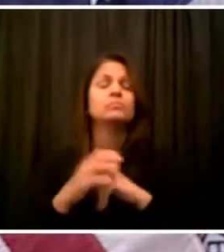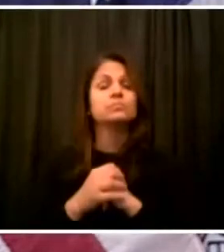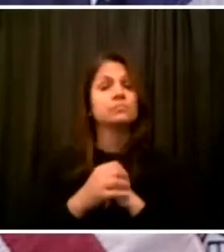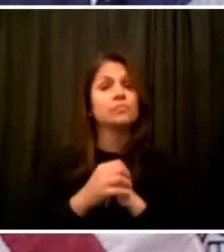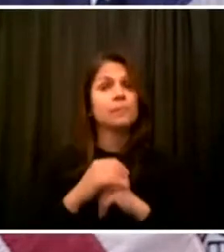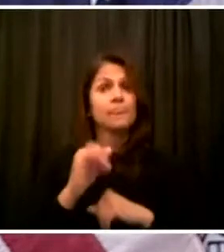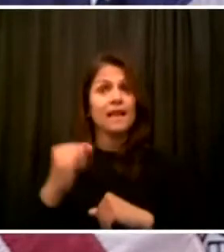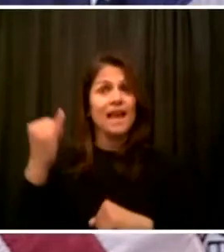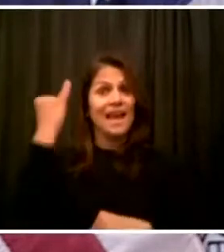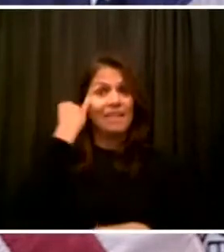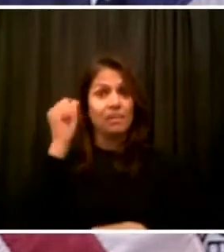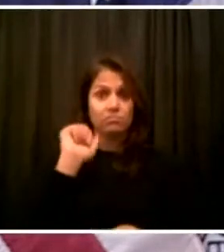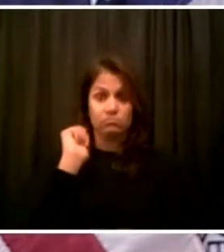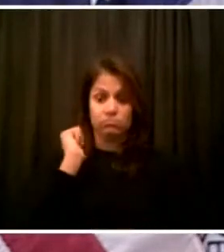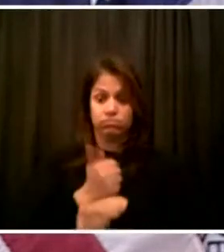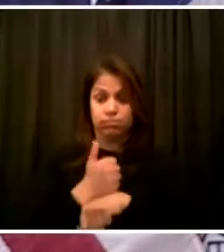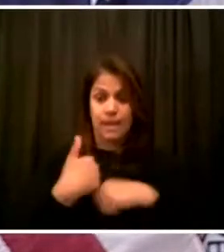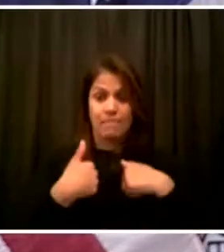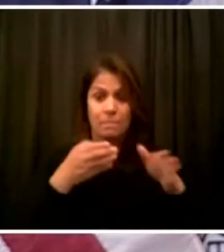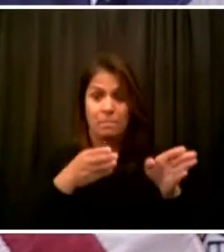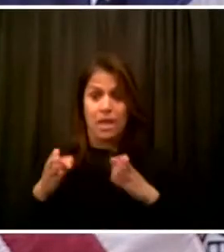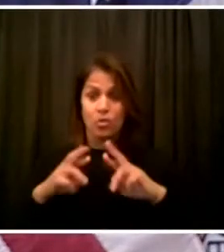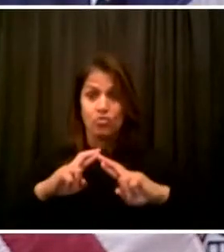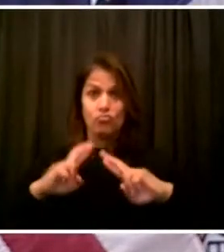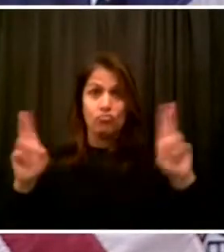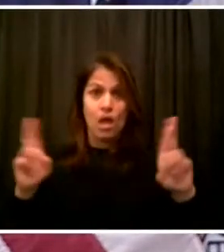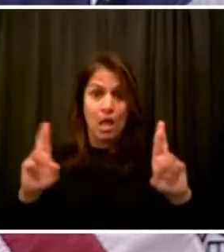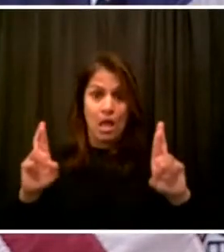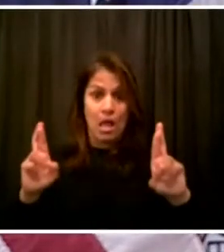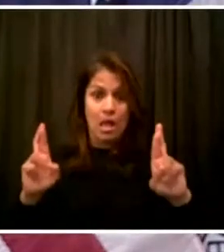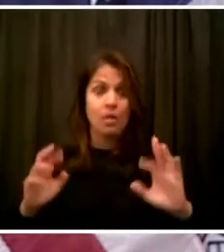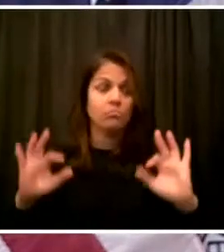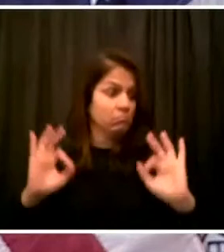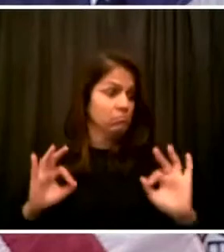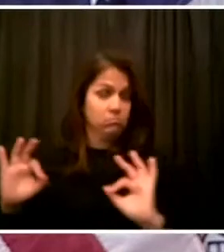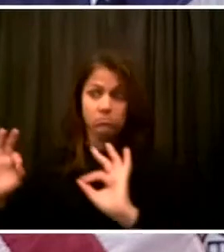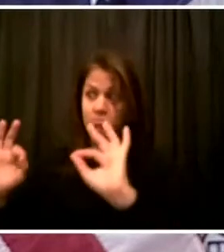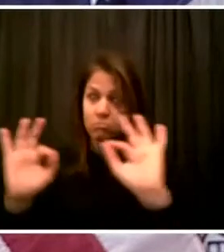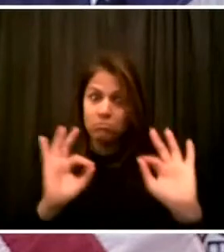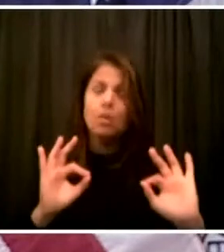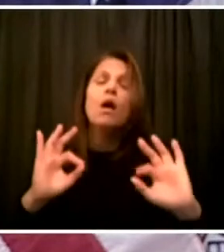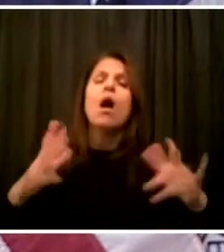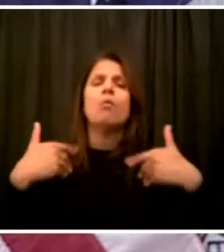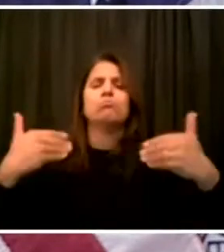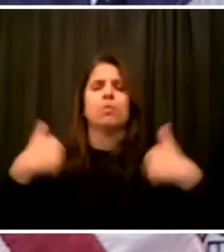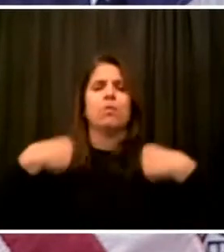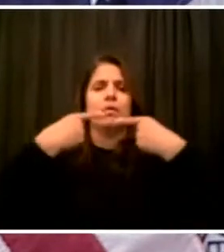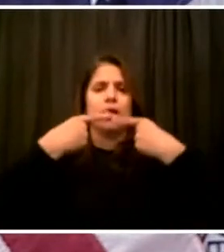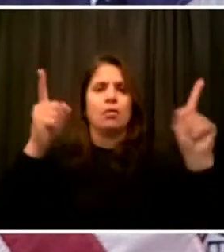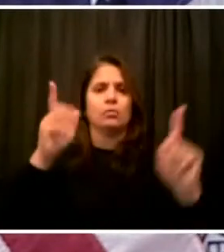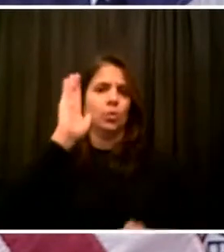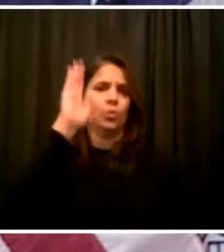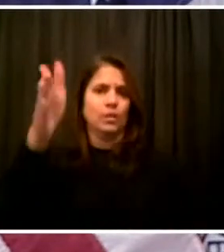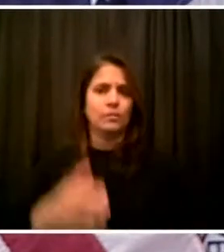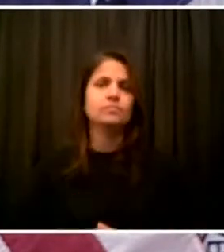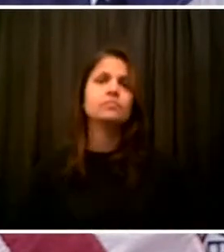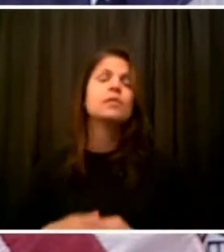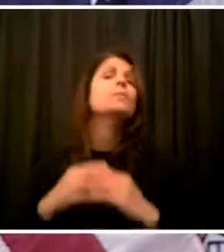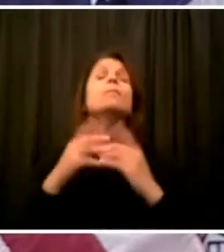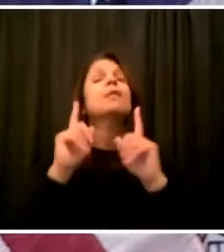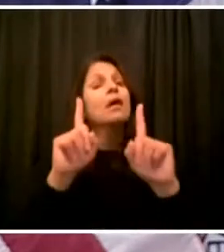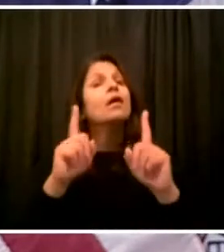confidence in, it would not start until we were absolutely sure that the health indicators told us it was that time. And